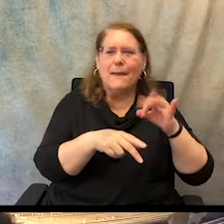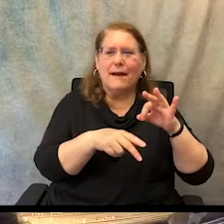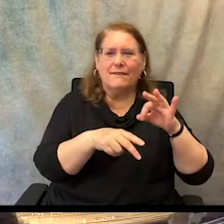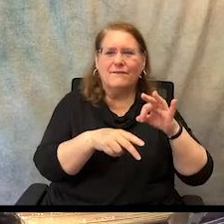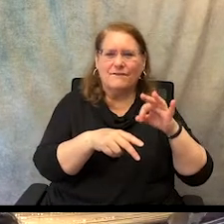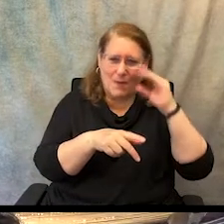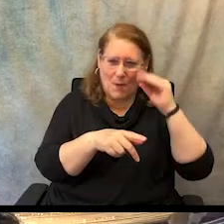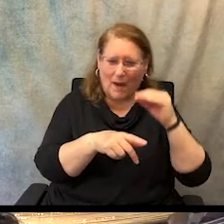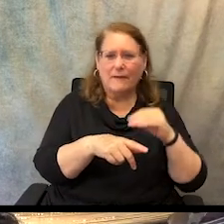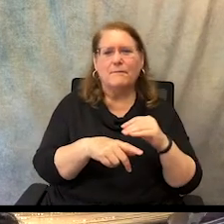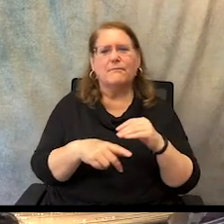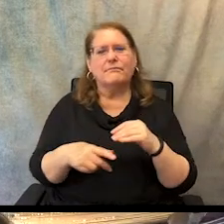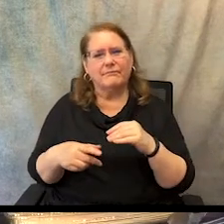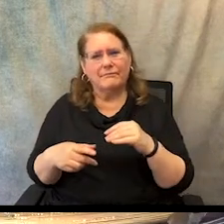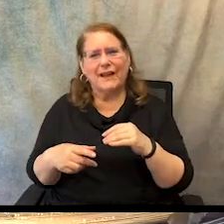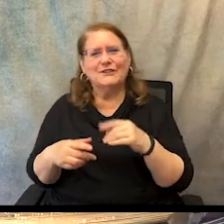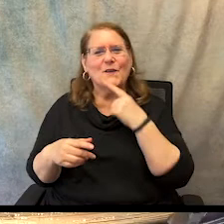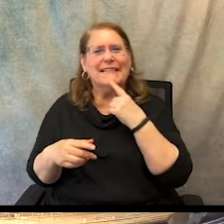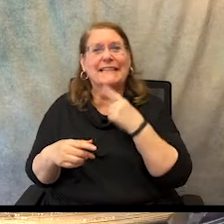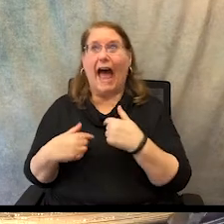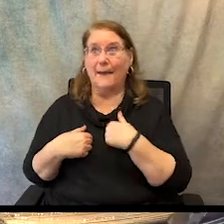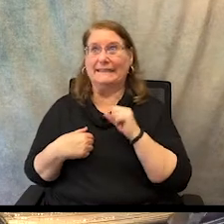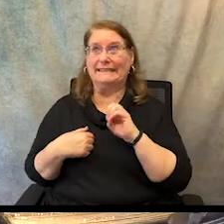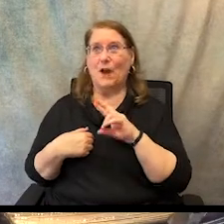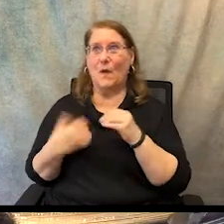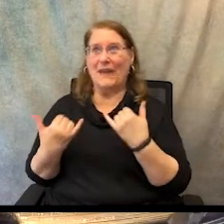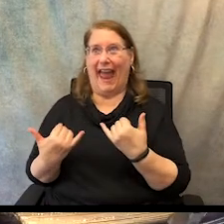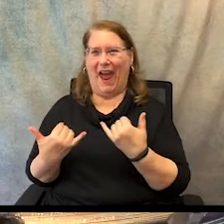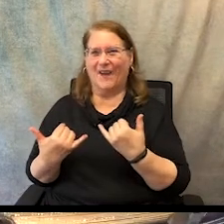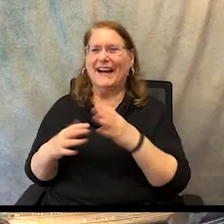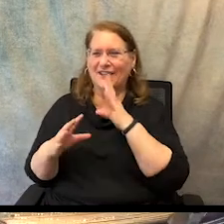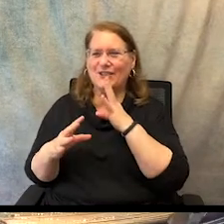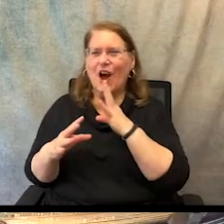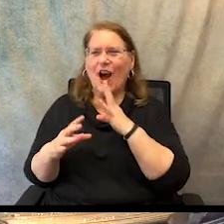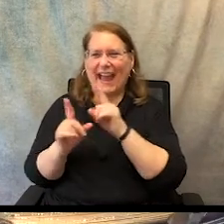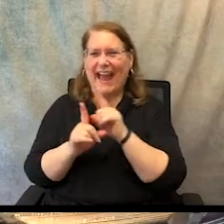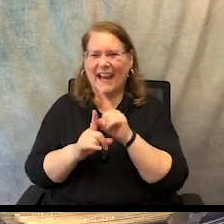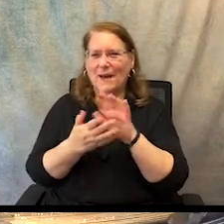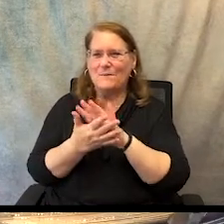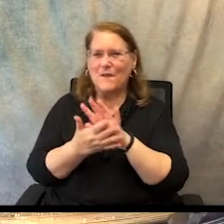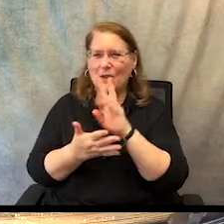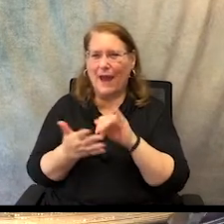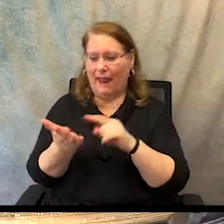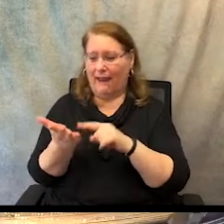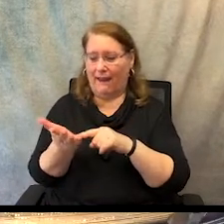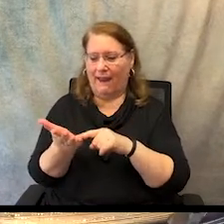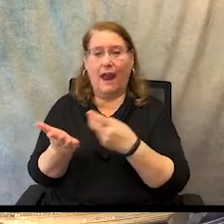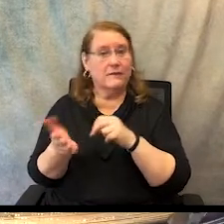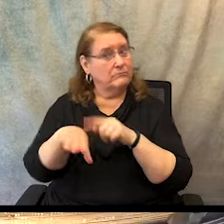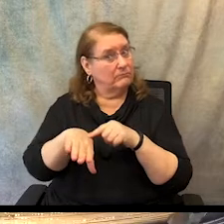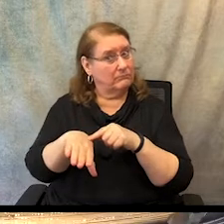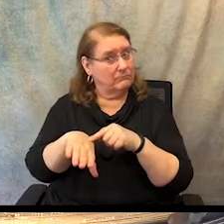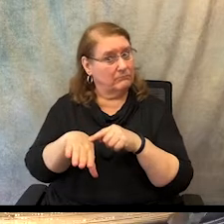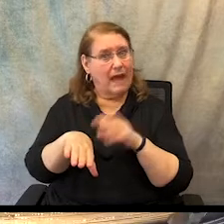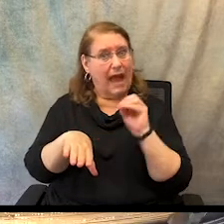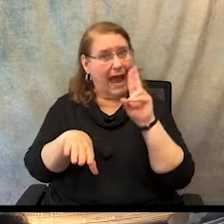I was talking to him, I am Sero now, you know. We was talking together in the movie way, in the movie art, when I was looking like this. And when